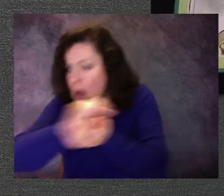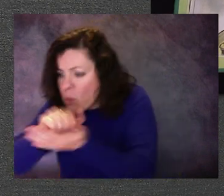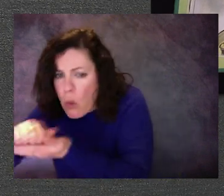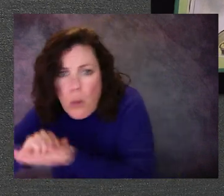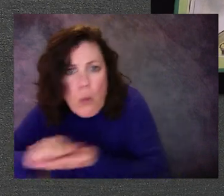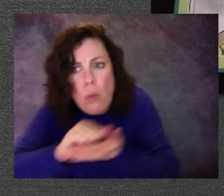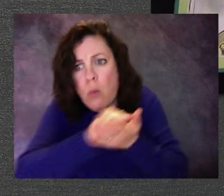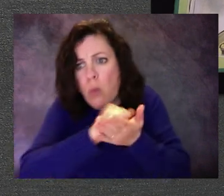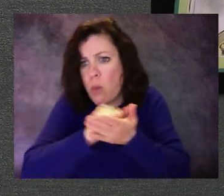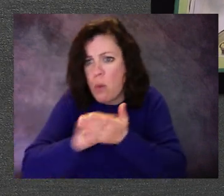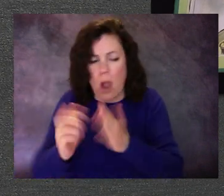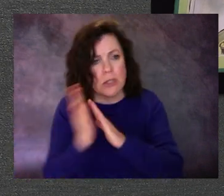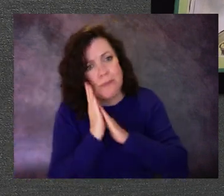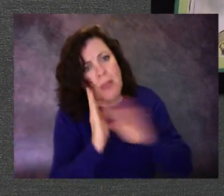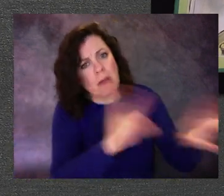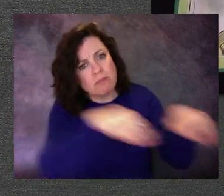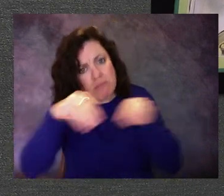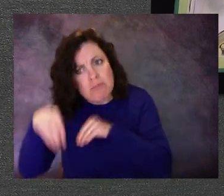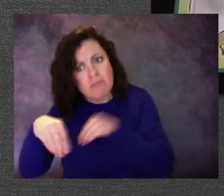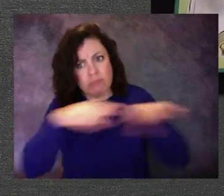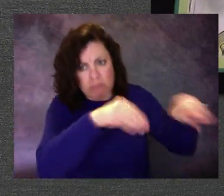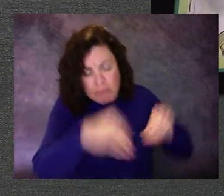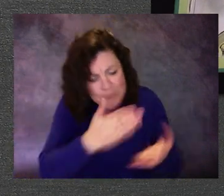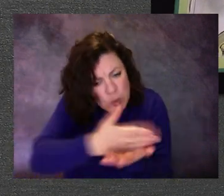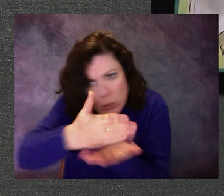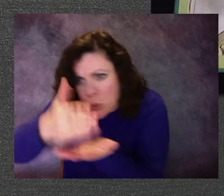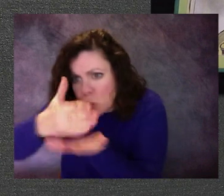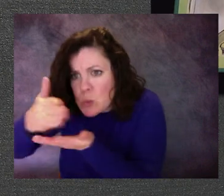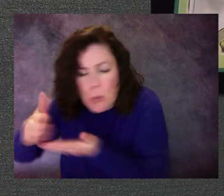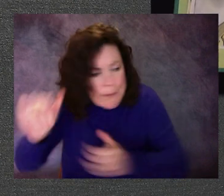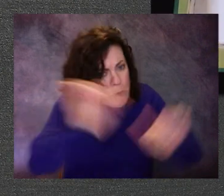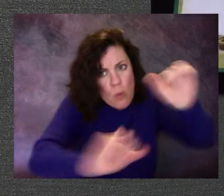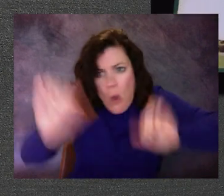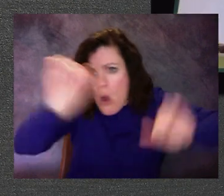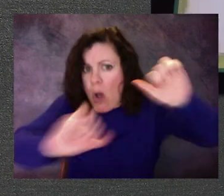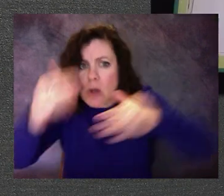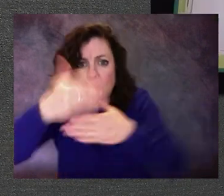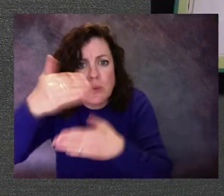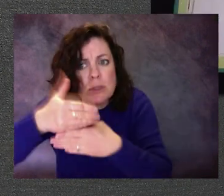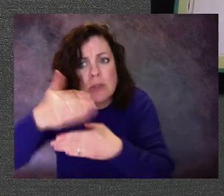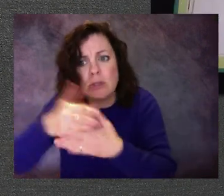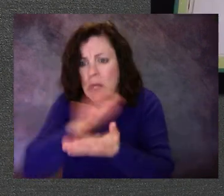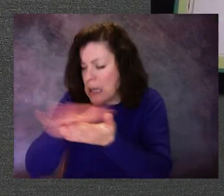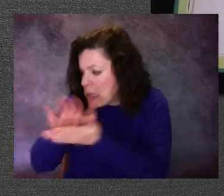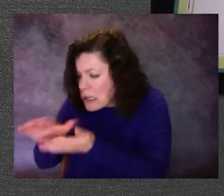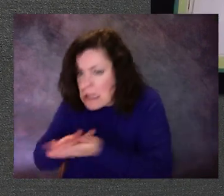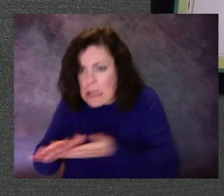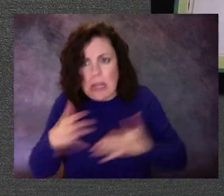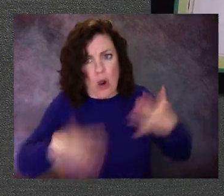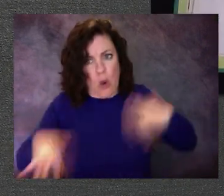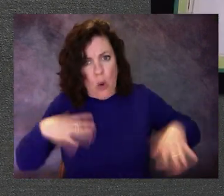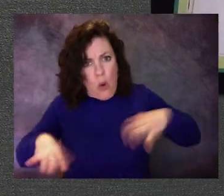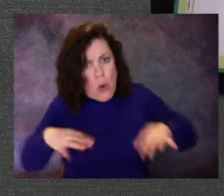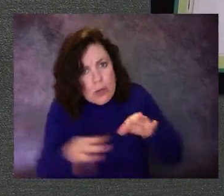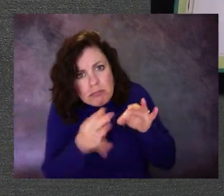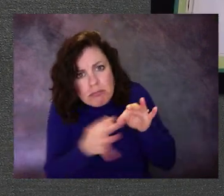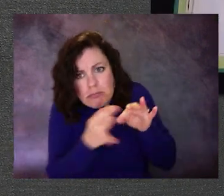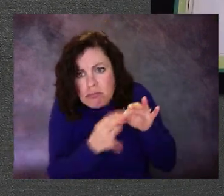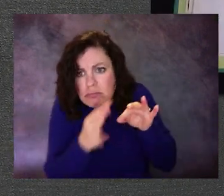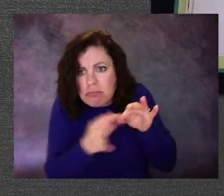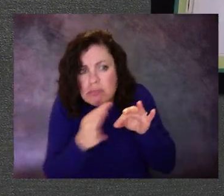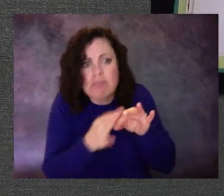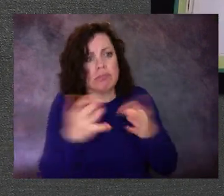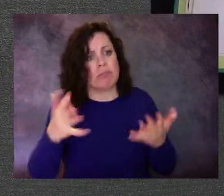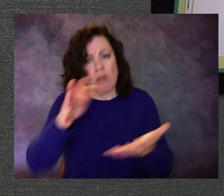and made the beds. She swept the floor and washed the windows and mended the clothes. She raked the leaves and mowed the grass and hoed the